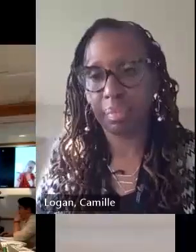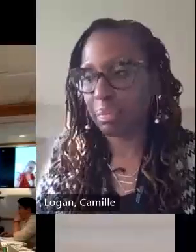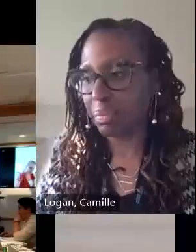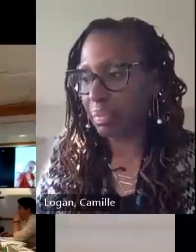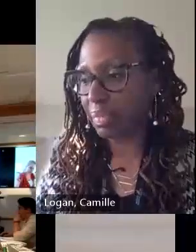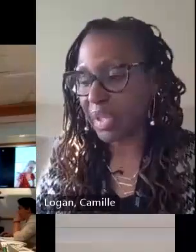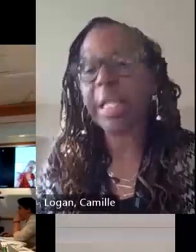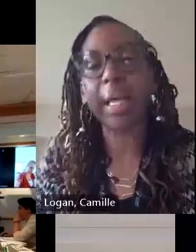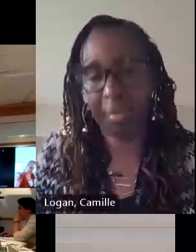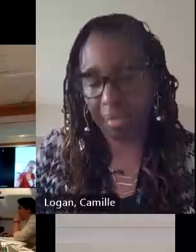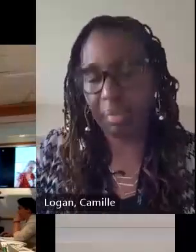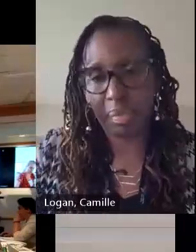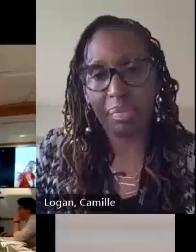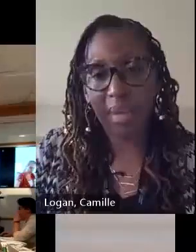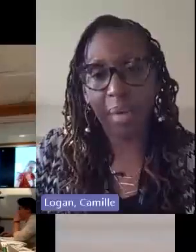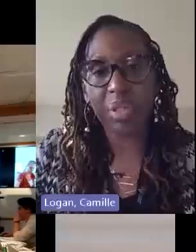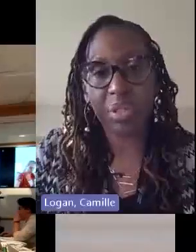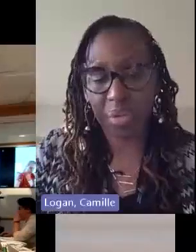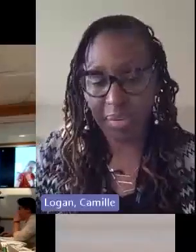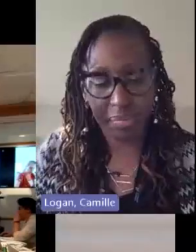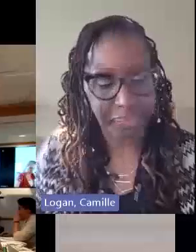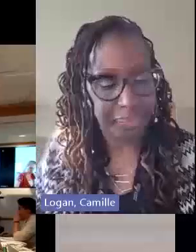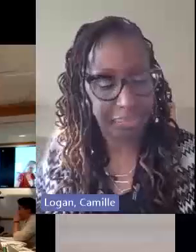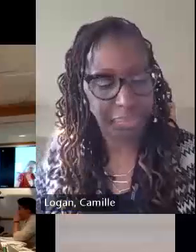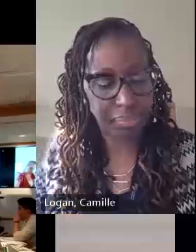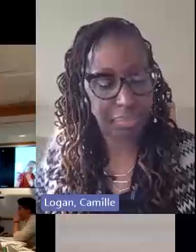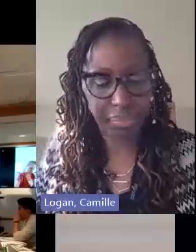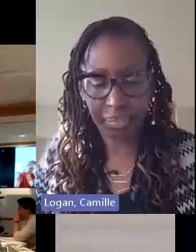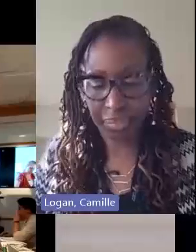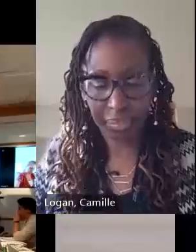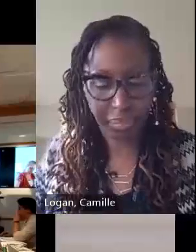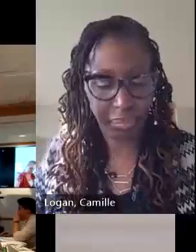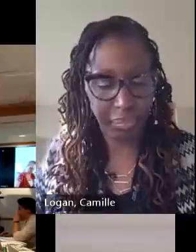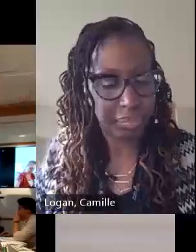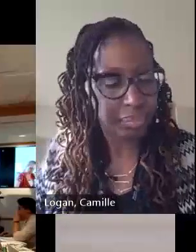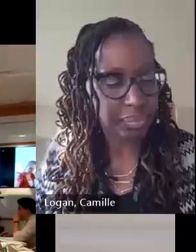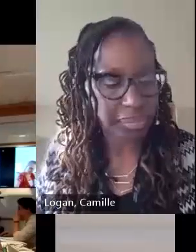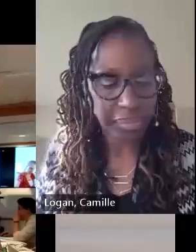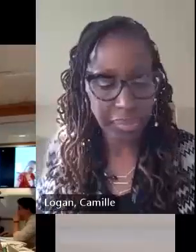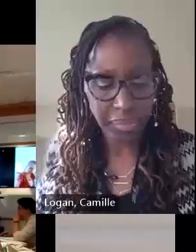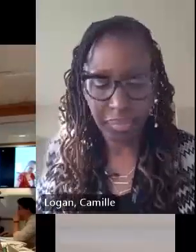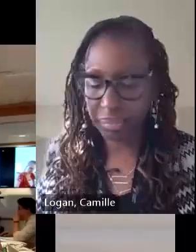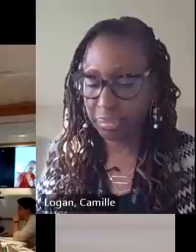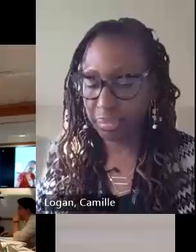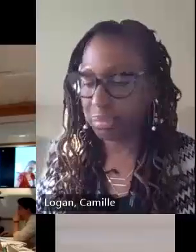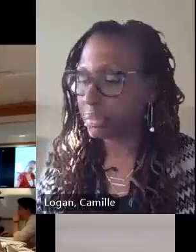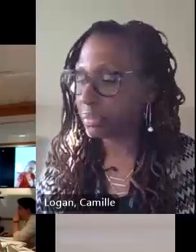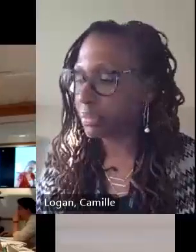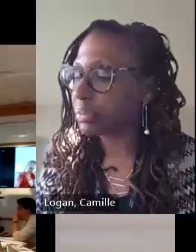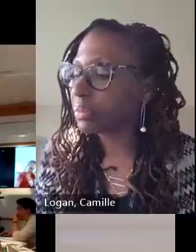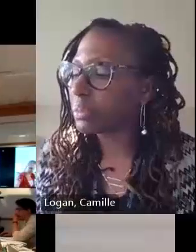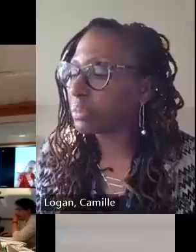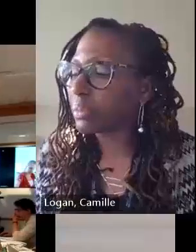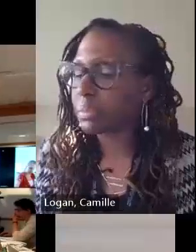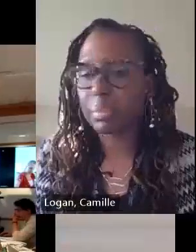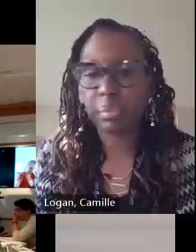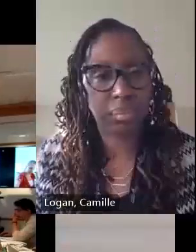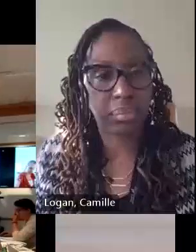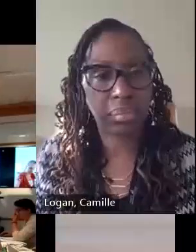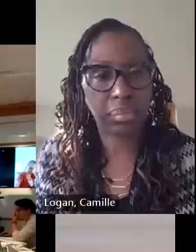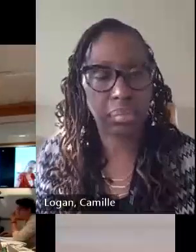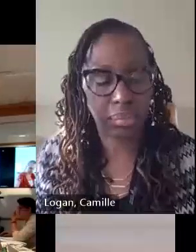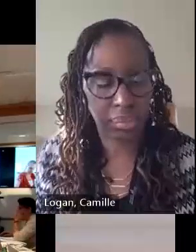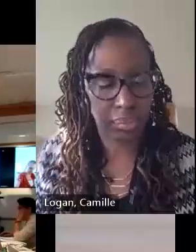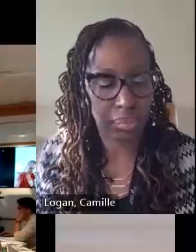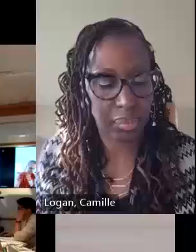to us tonight, that'd be appreciated. Absolutely. Thank you. I have another one, Trustee Davies.